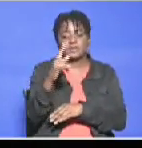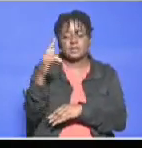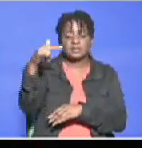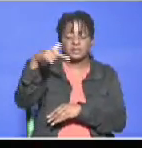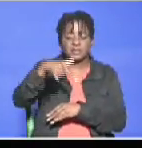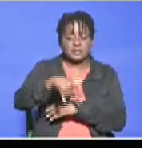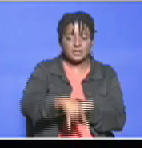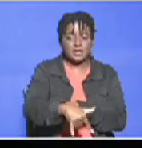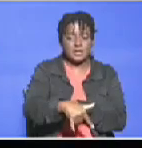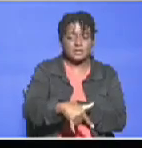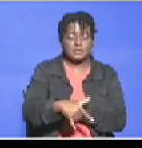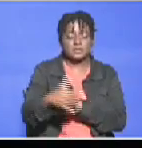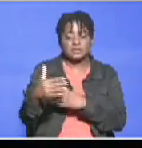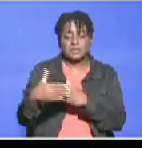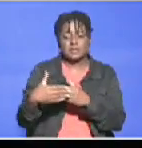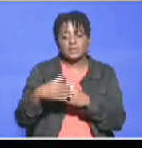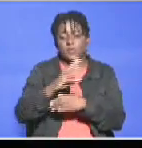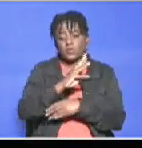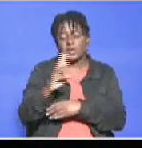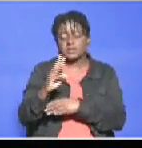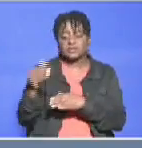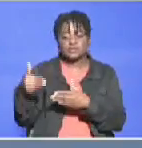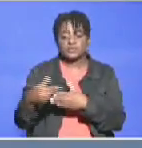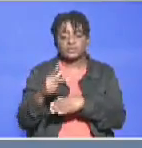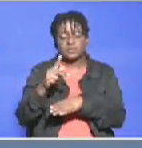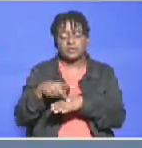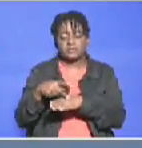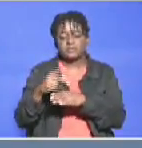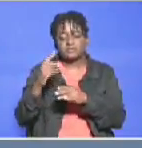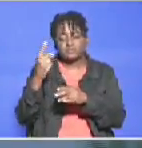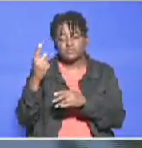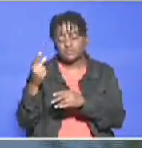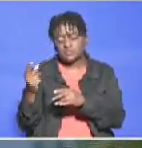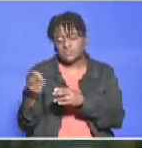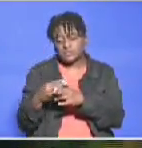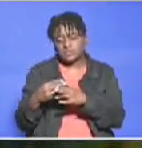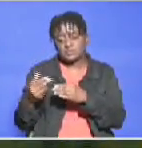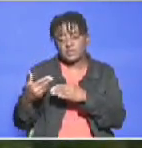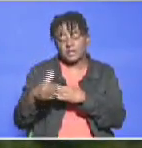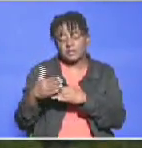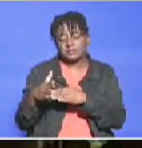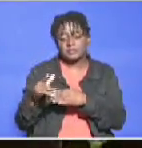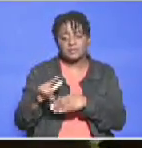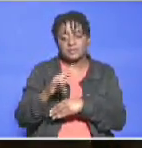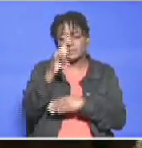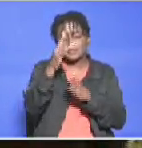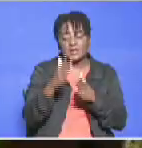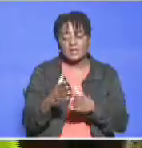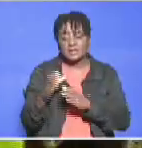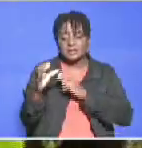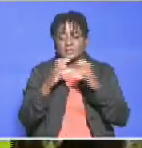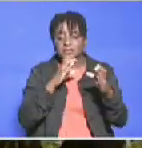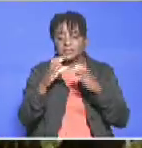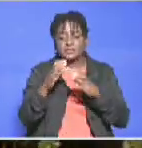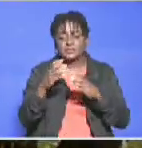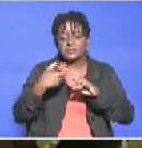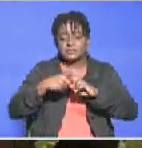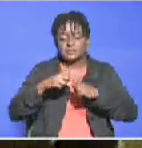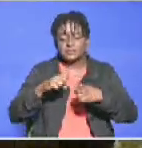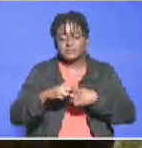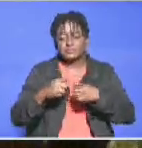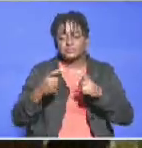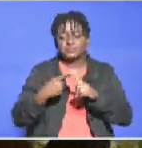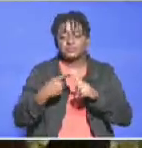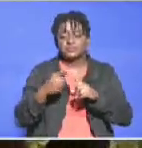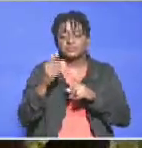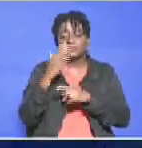New Providence, right after the pilot relayed distress to air traffic control. Kendall Dorsett Jr.,